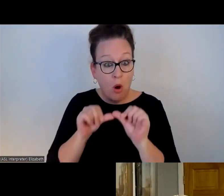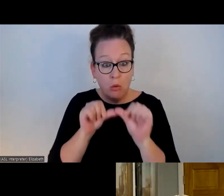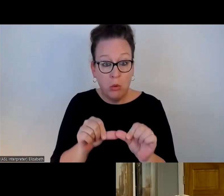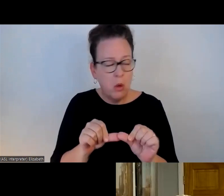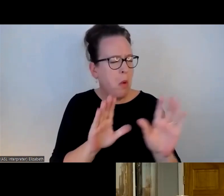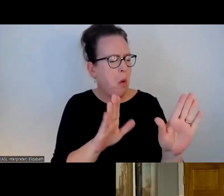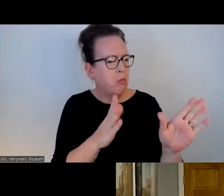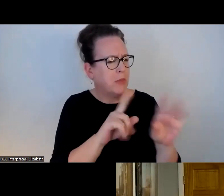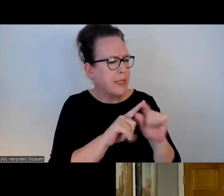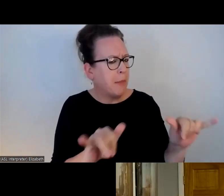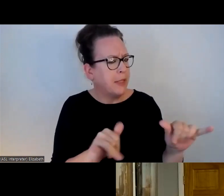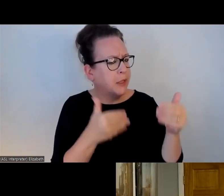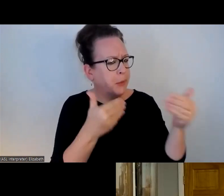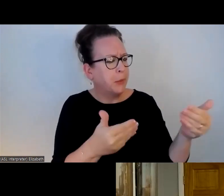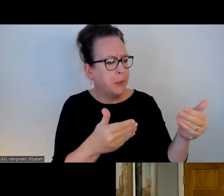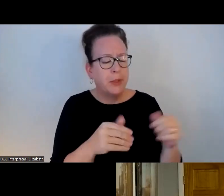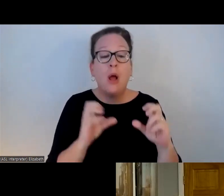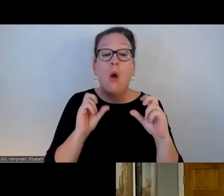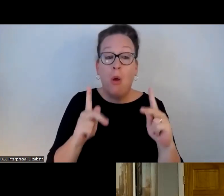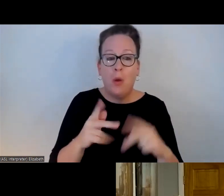it's happening. Okay, great. And